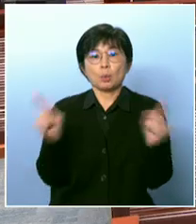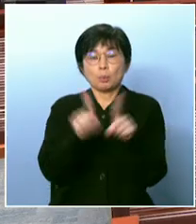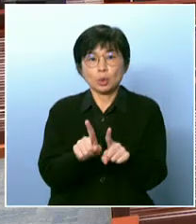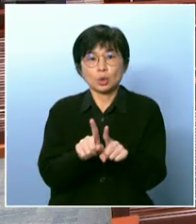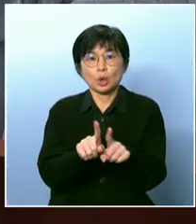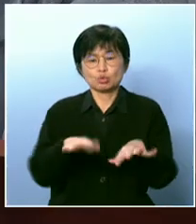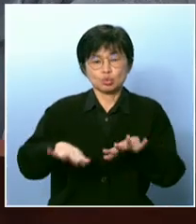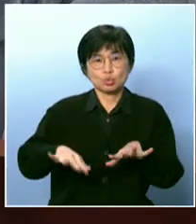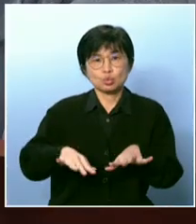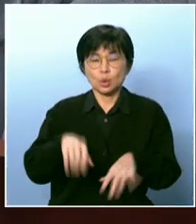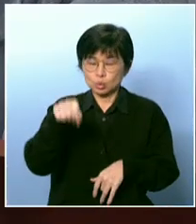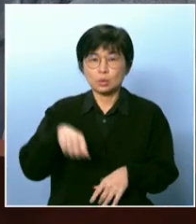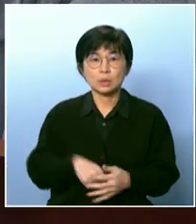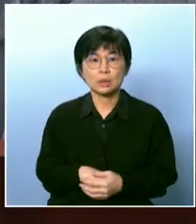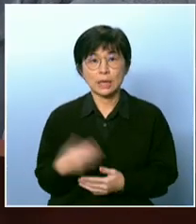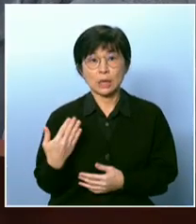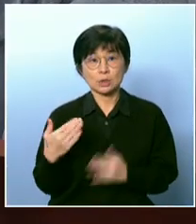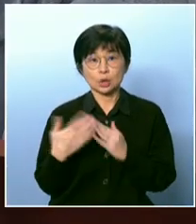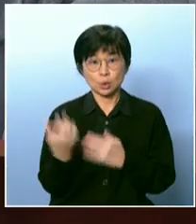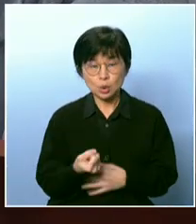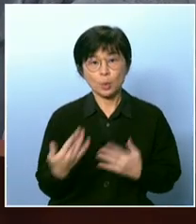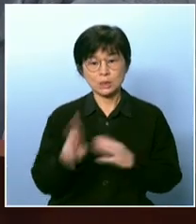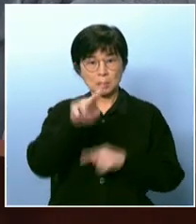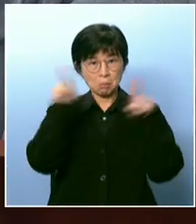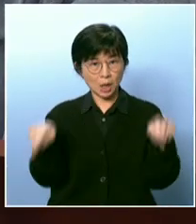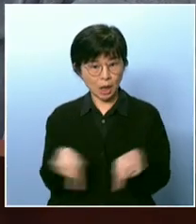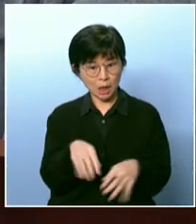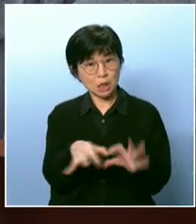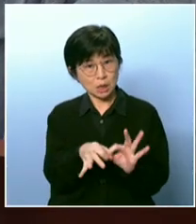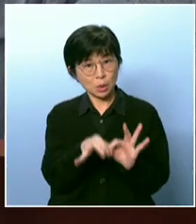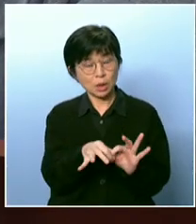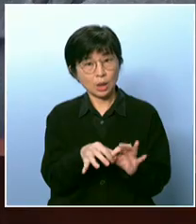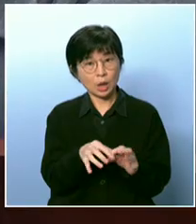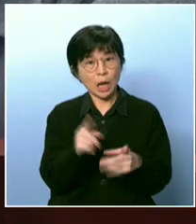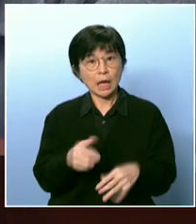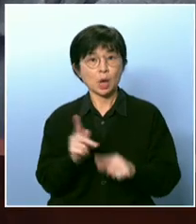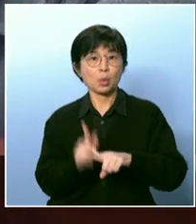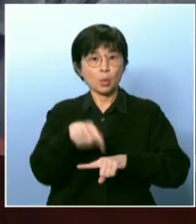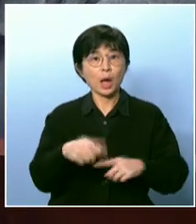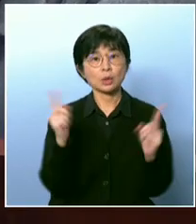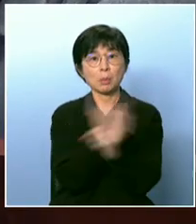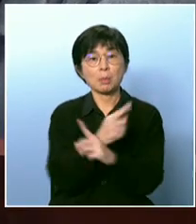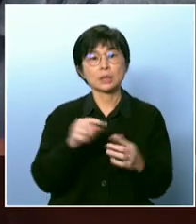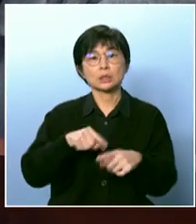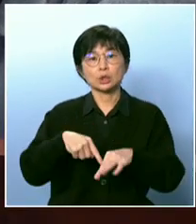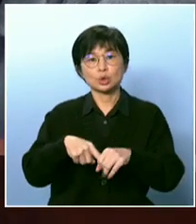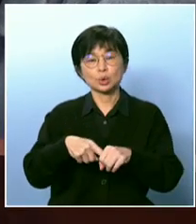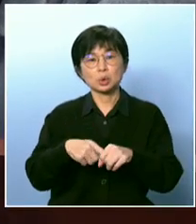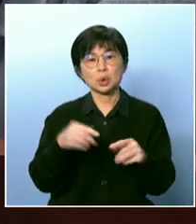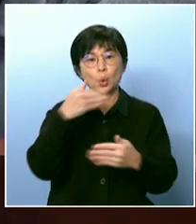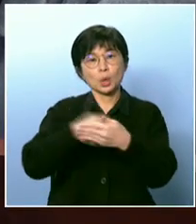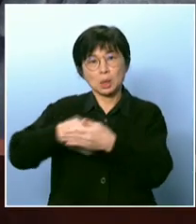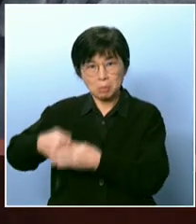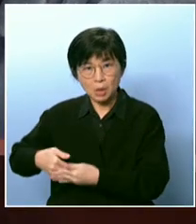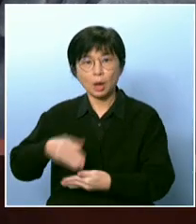appreciate the Child Development Fund making use of the 3 components, personal development plan, targeted savings, and